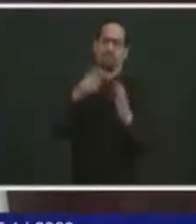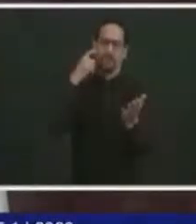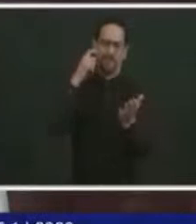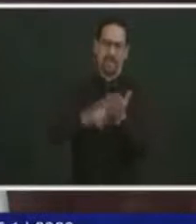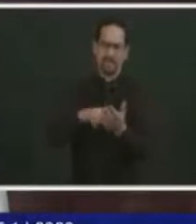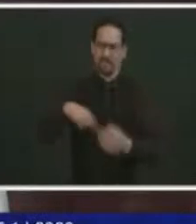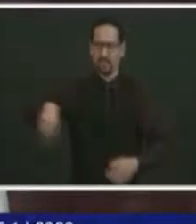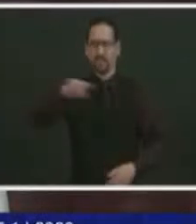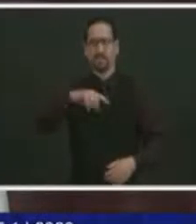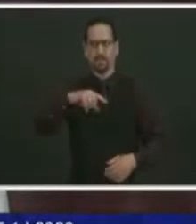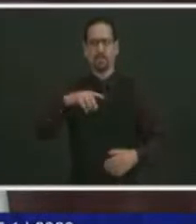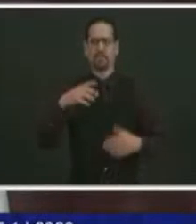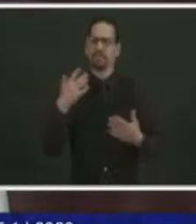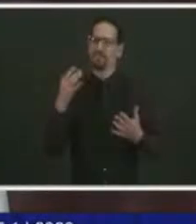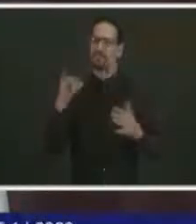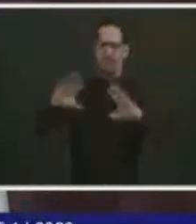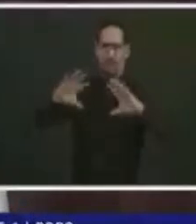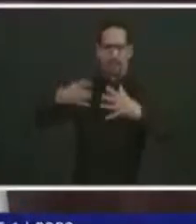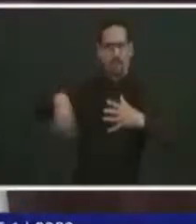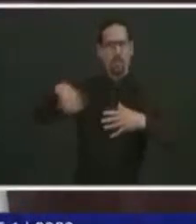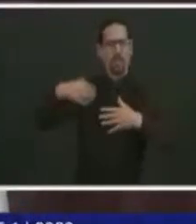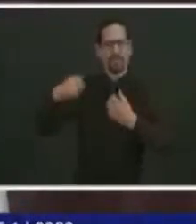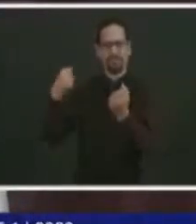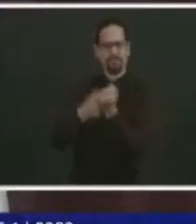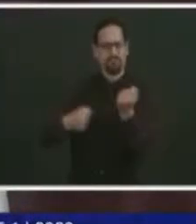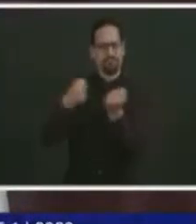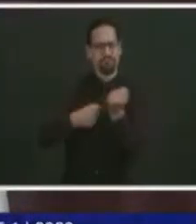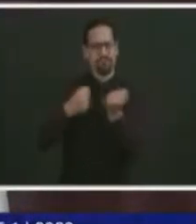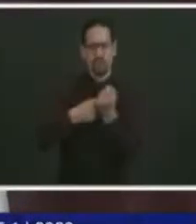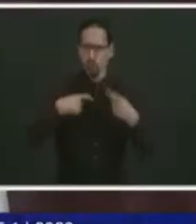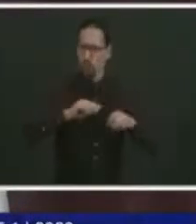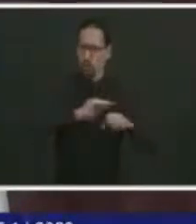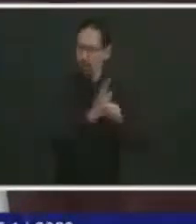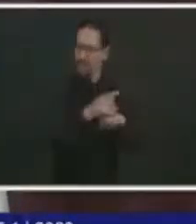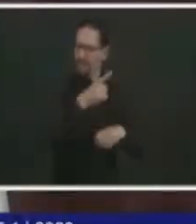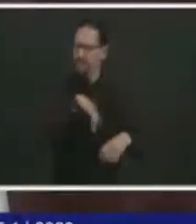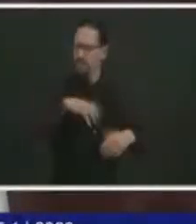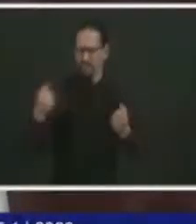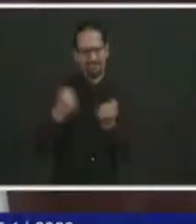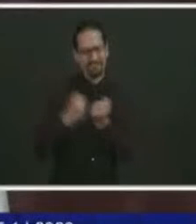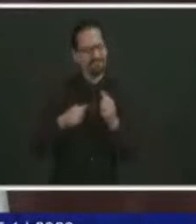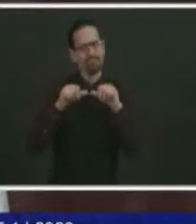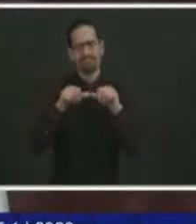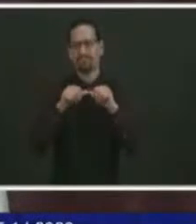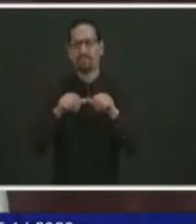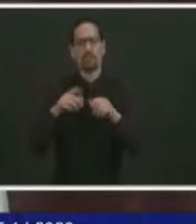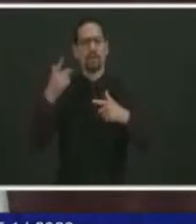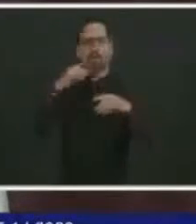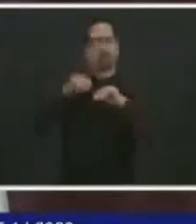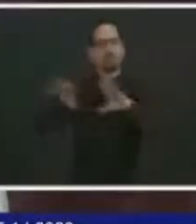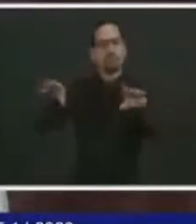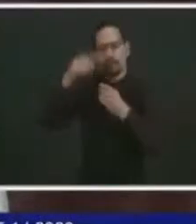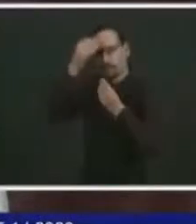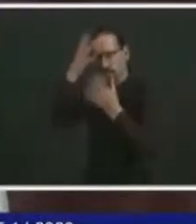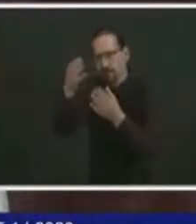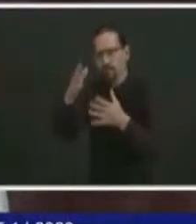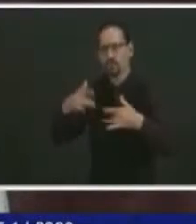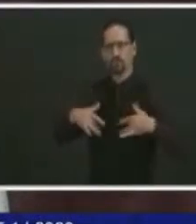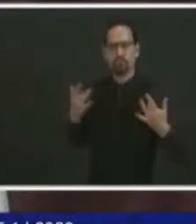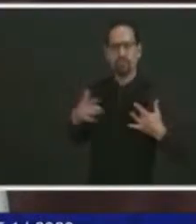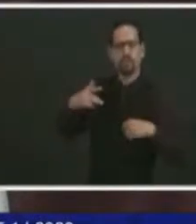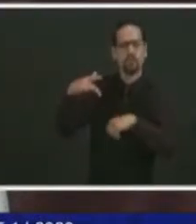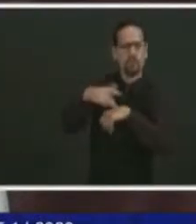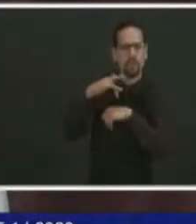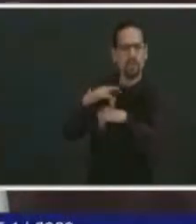to our coronavirus effort. Rhode Island Pride has created a distribution network for coronavirus resources. Thank you